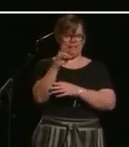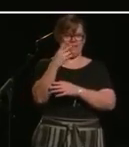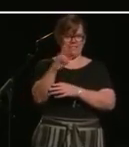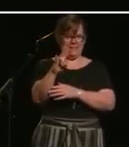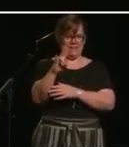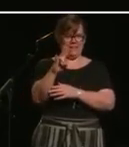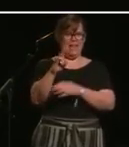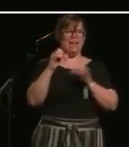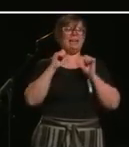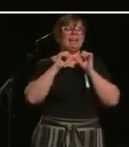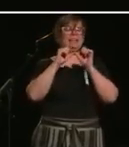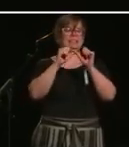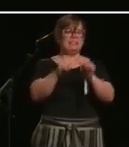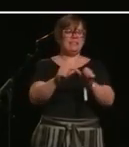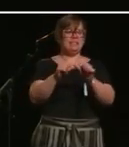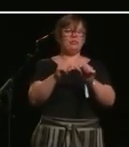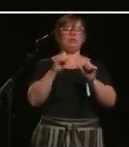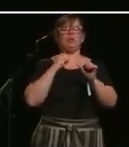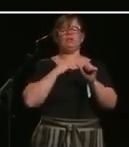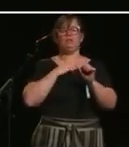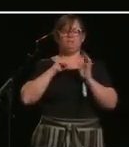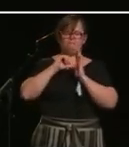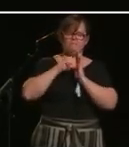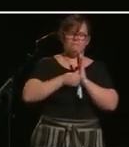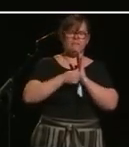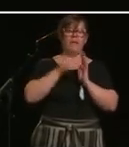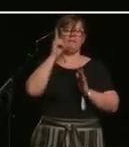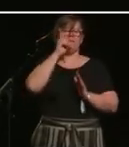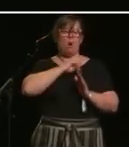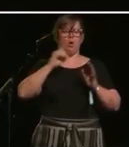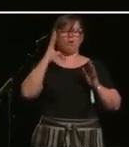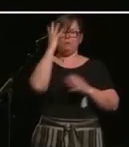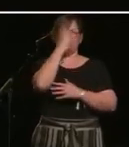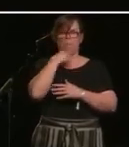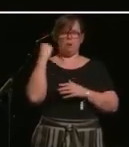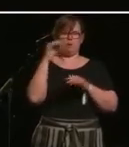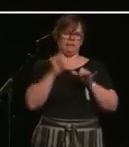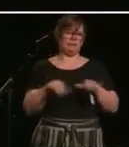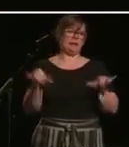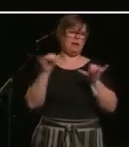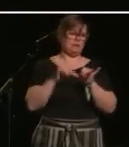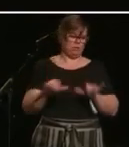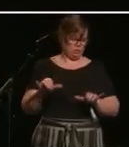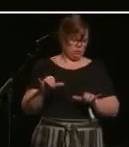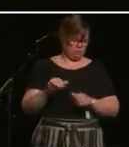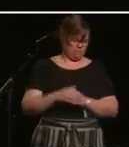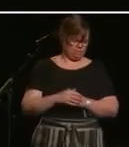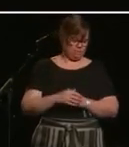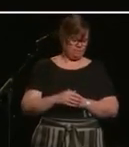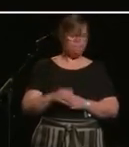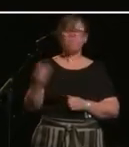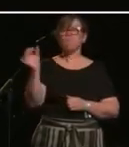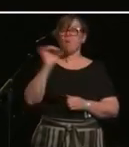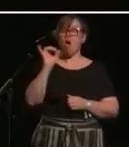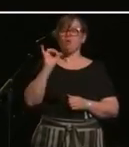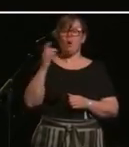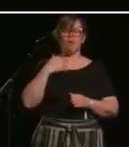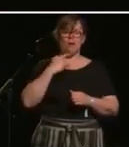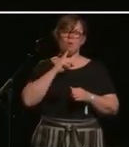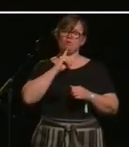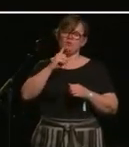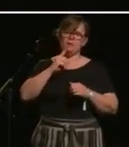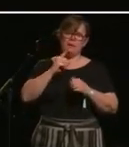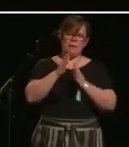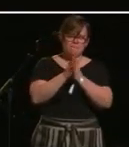false beauty standards. Ian was also a pioneer of artist-run labels with her Rude